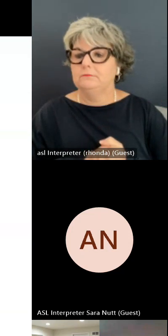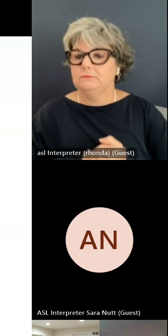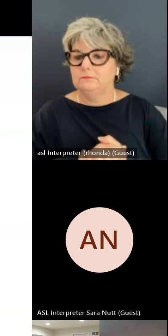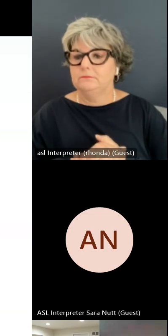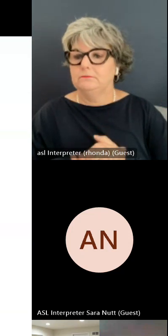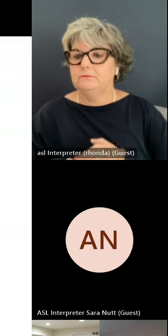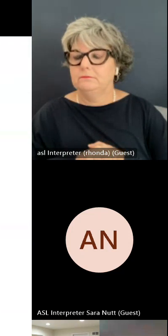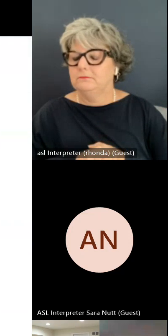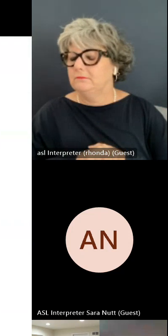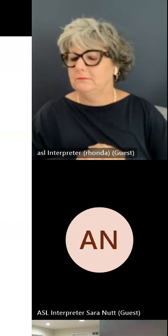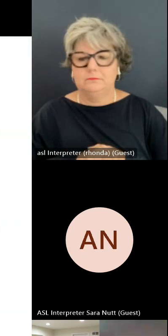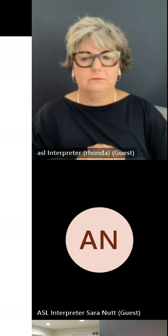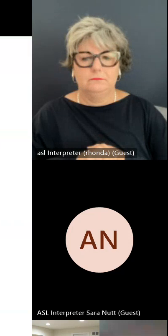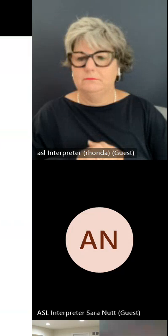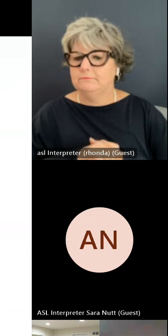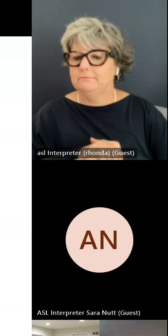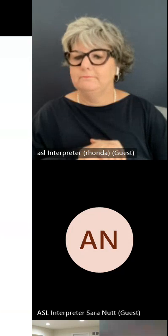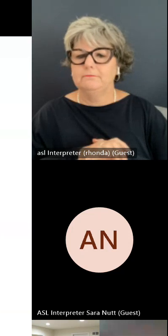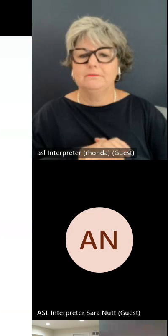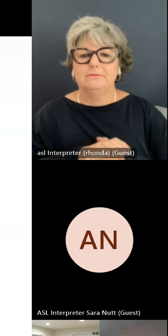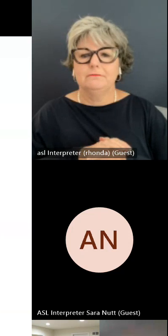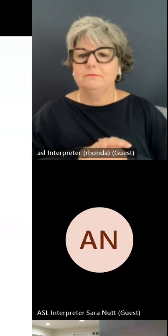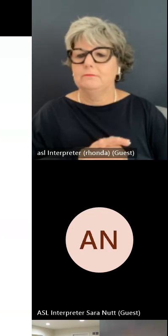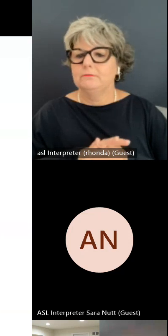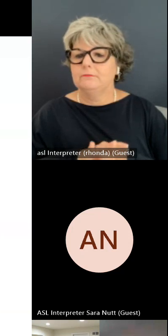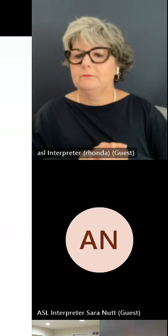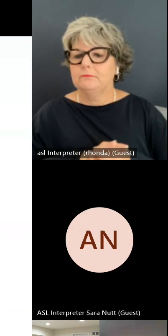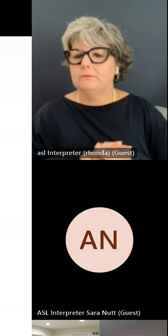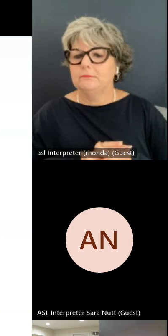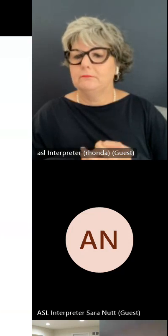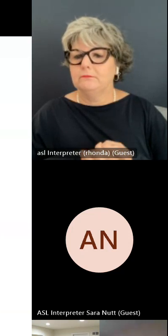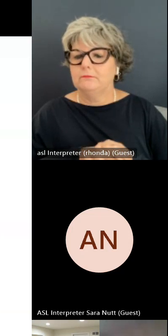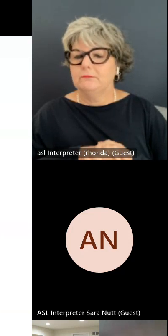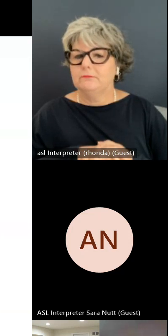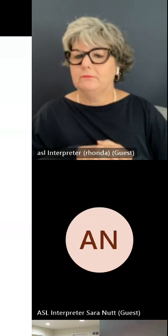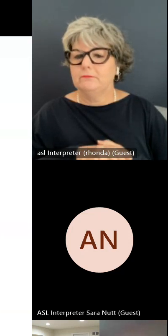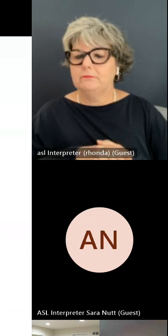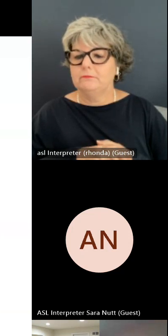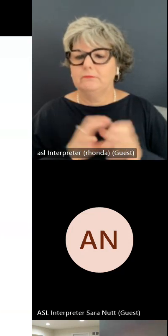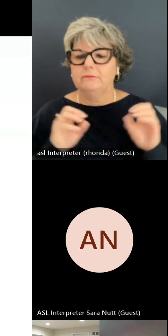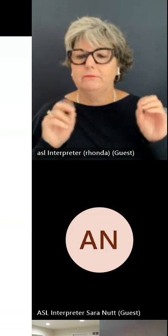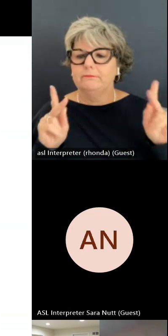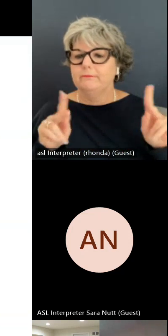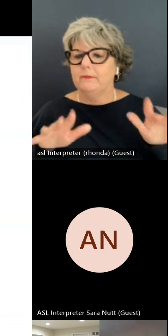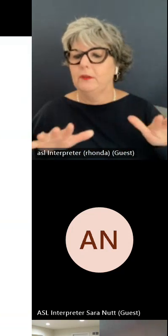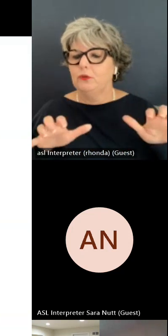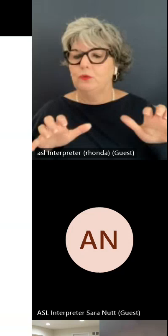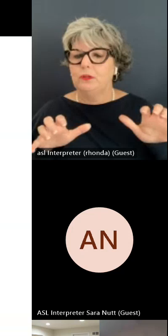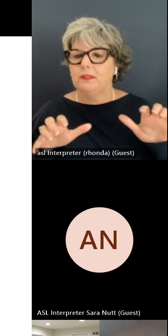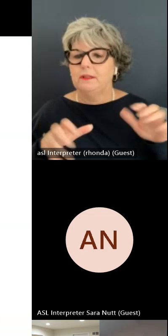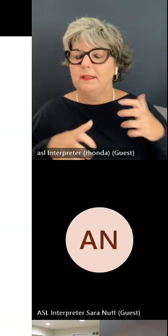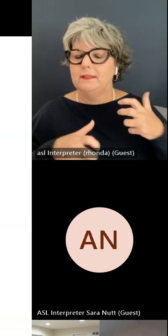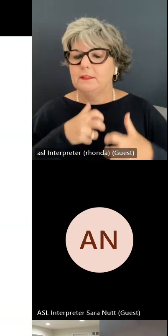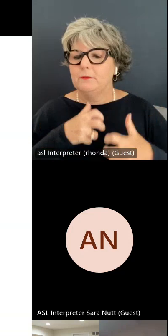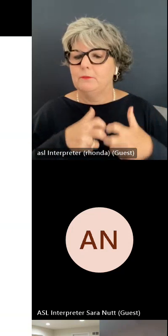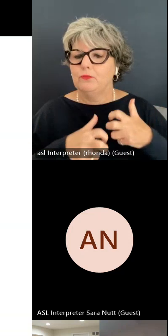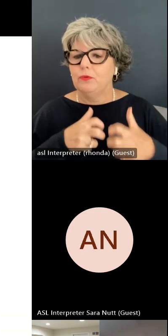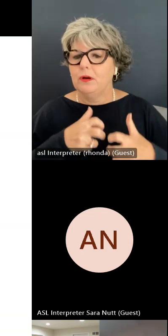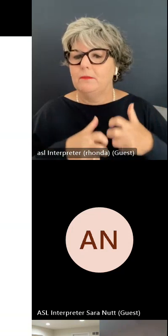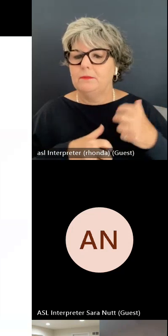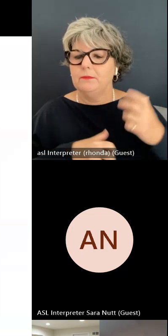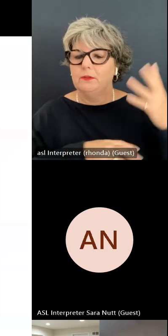your gross your face is frozen, but we can hear you. So okay. Well, if that's a problem, I'll just turn